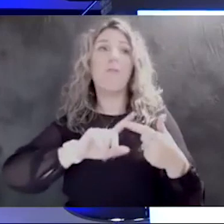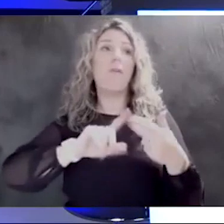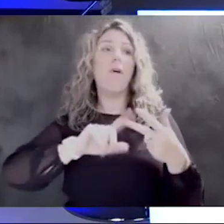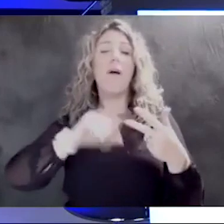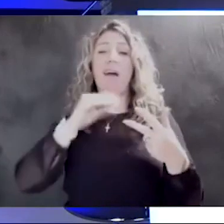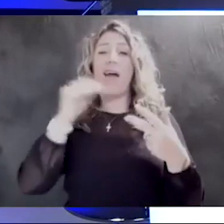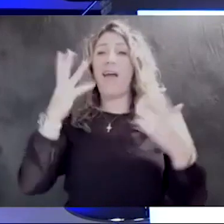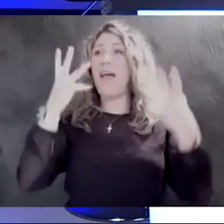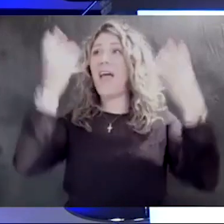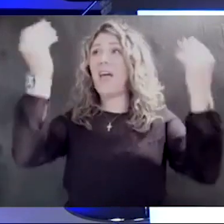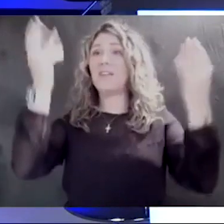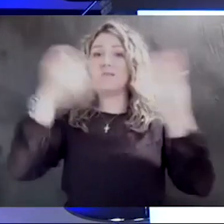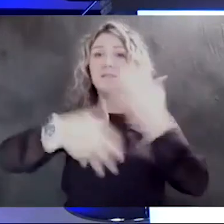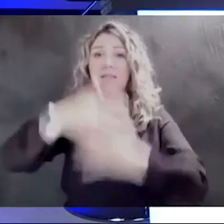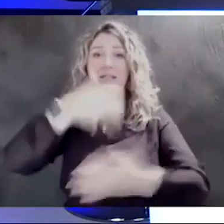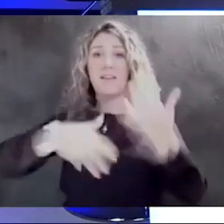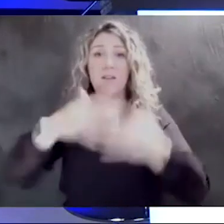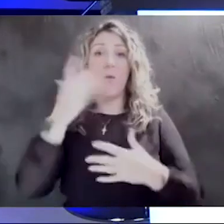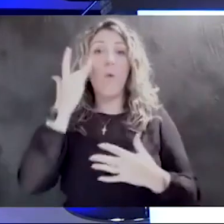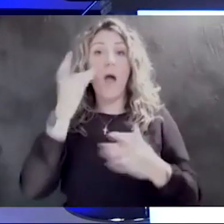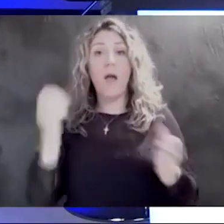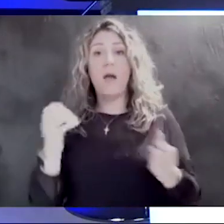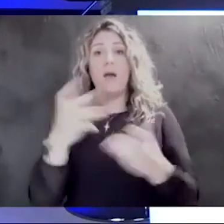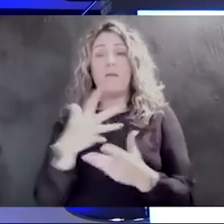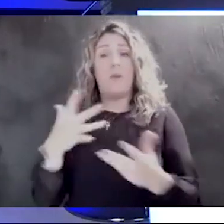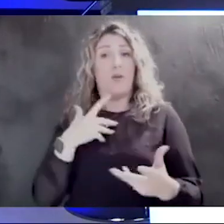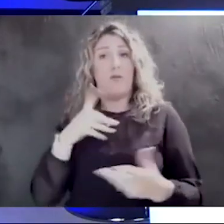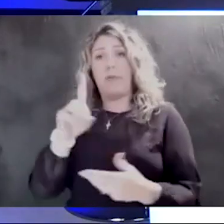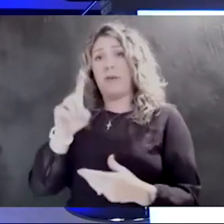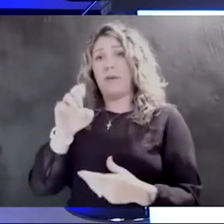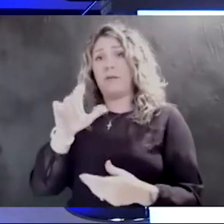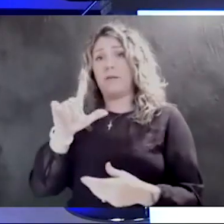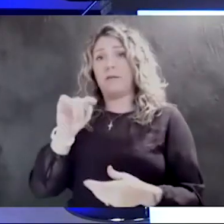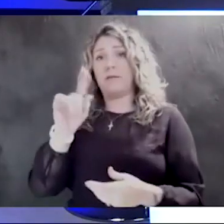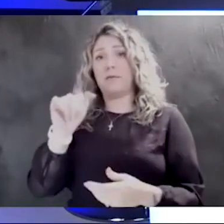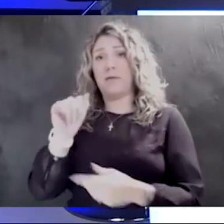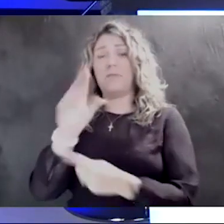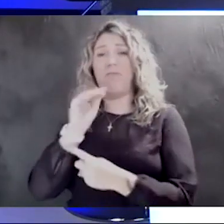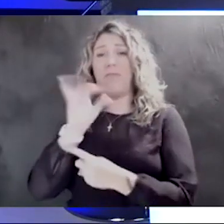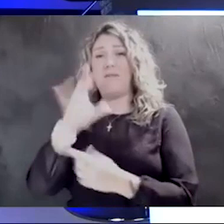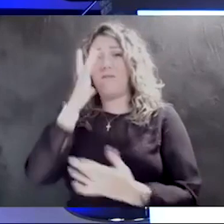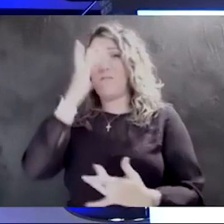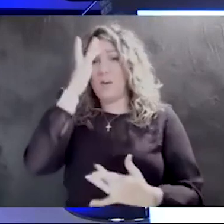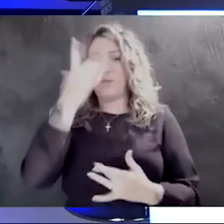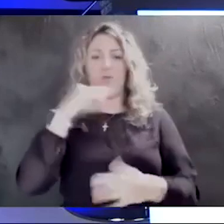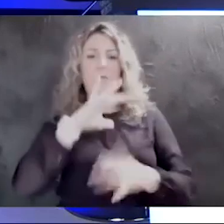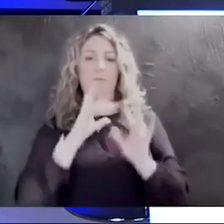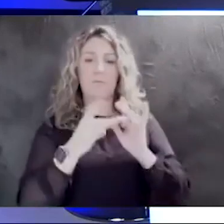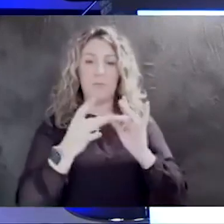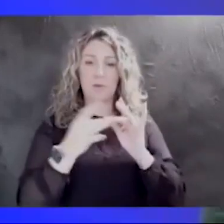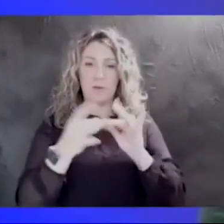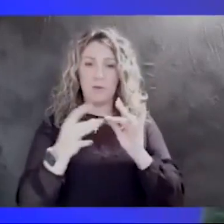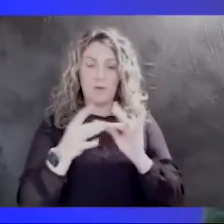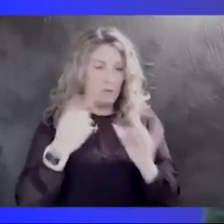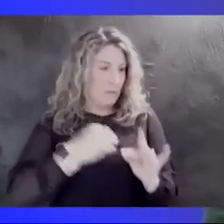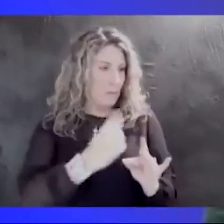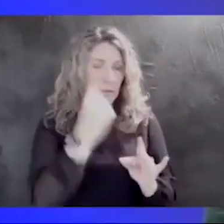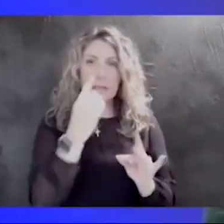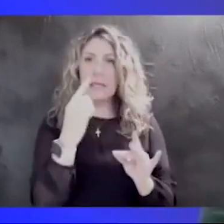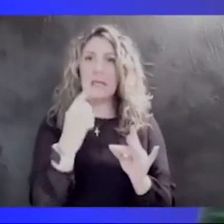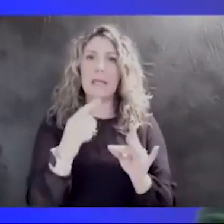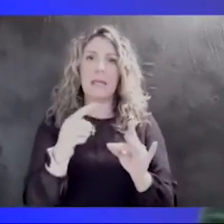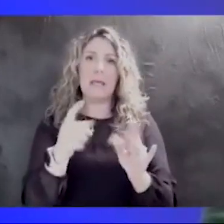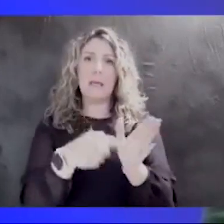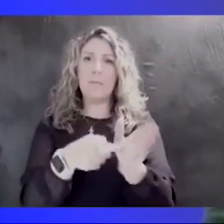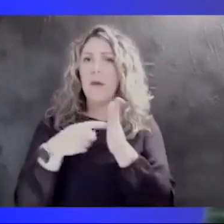reason is fear of Delta virus. That's right, and we sort of touched on this a little bit as far as do we think mandates will come back.